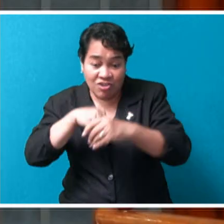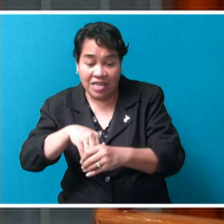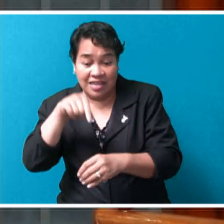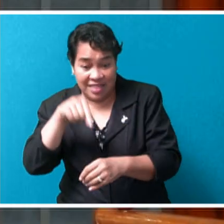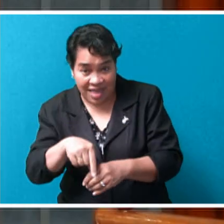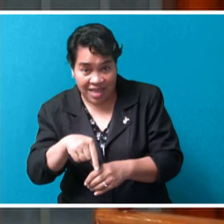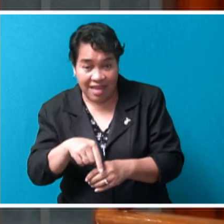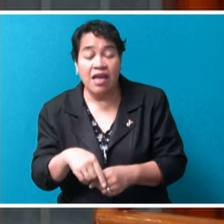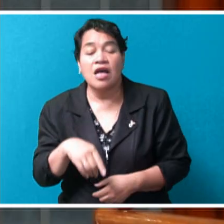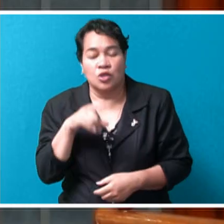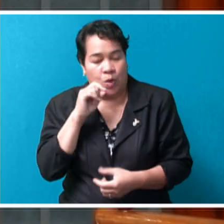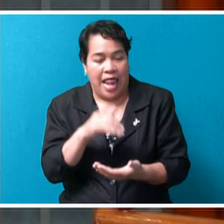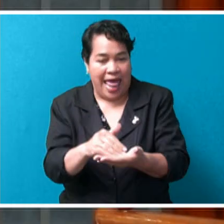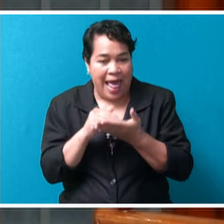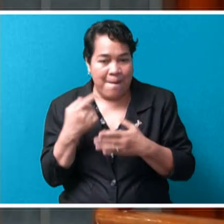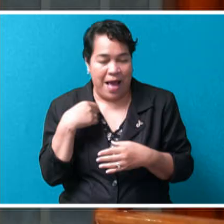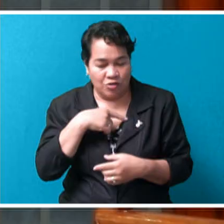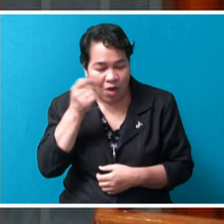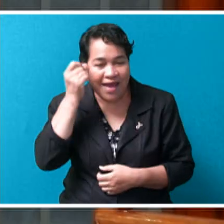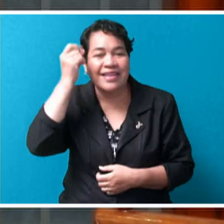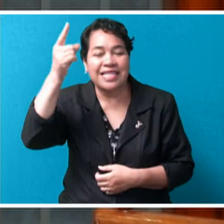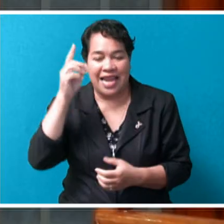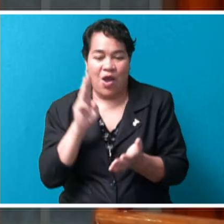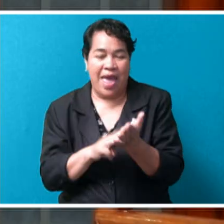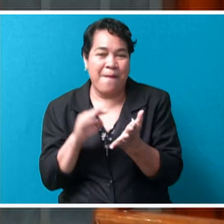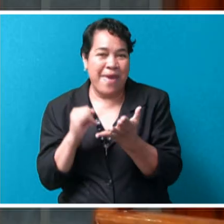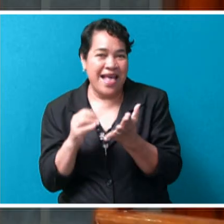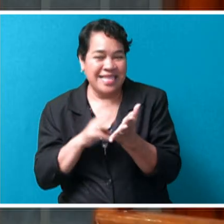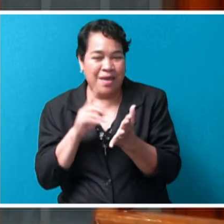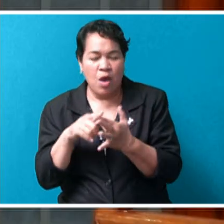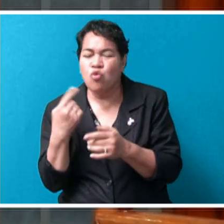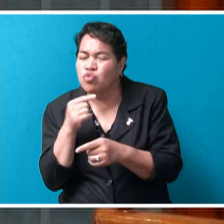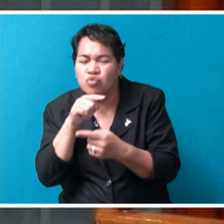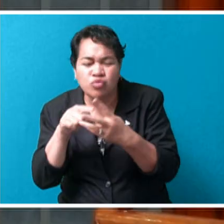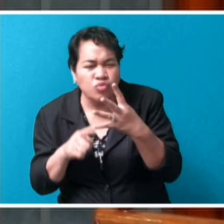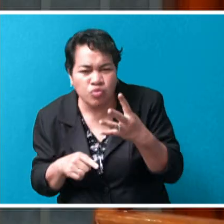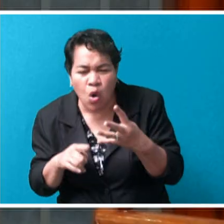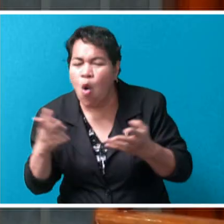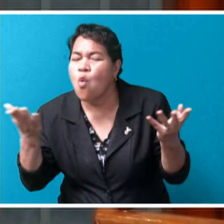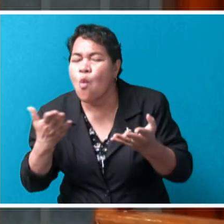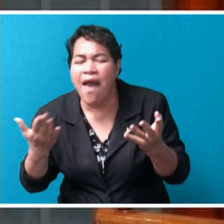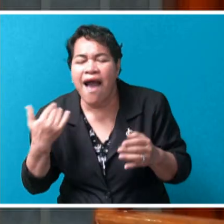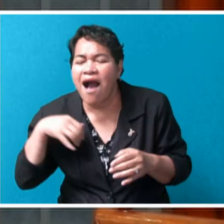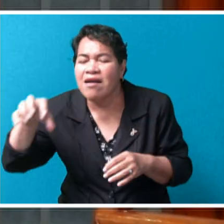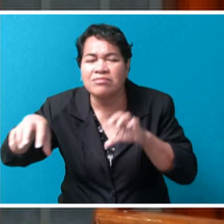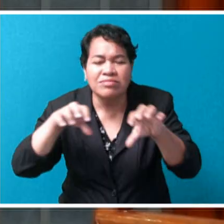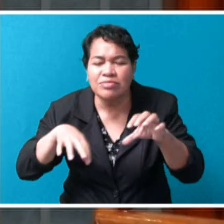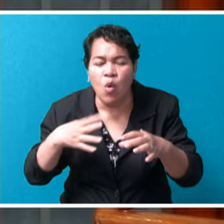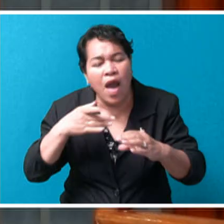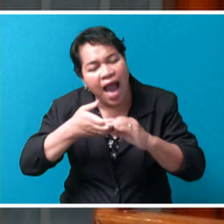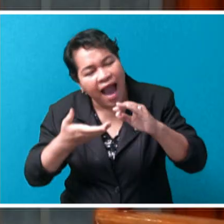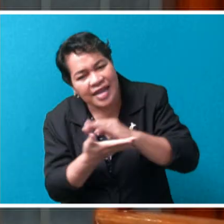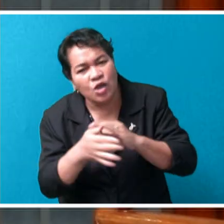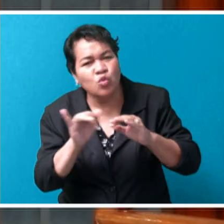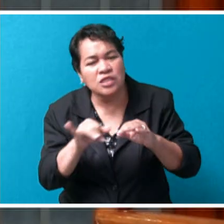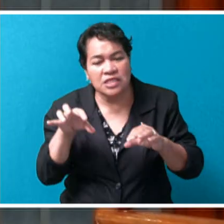it will help us better understand our MSMEs, who they are, where they are located, what sectors they operate in,